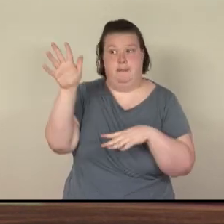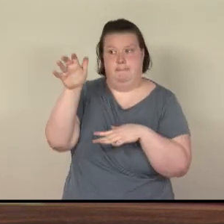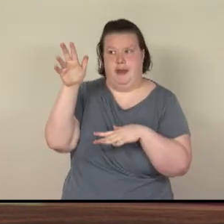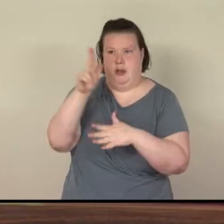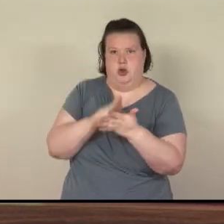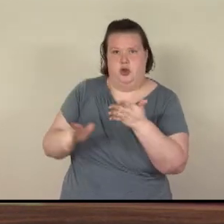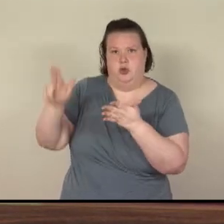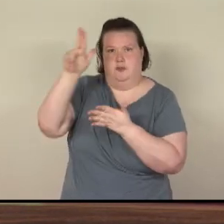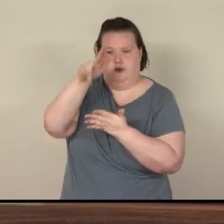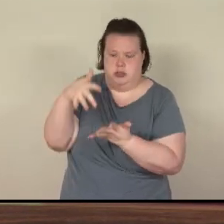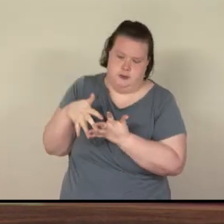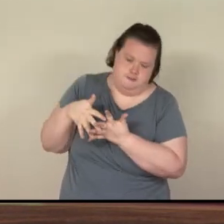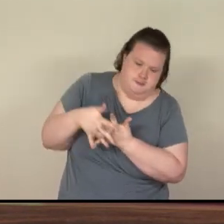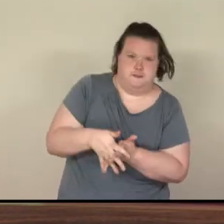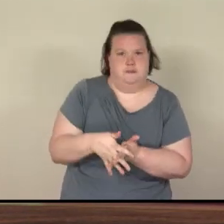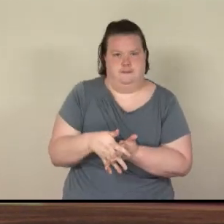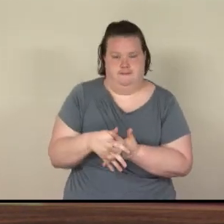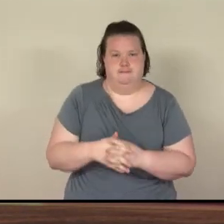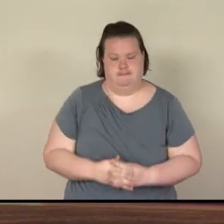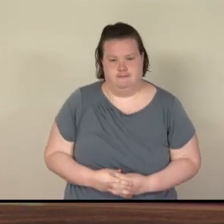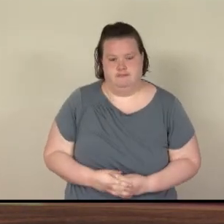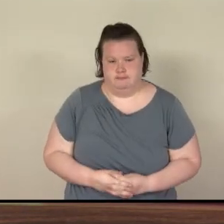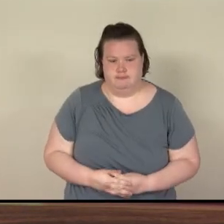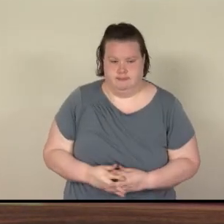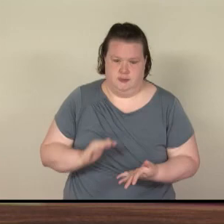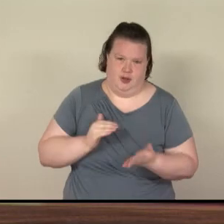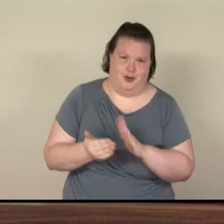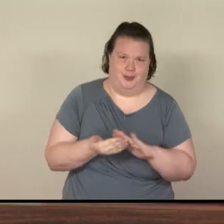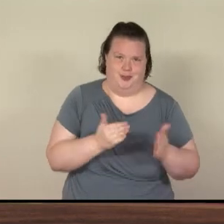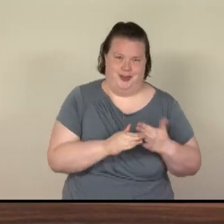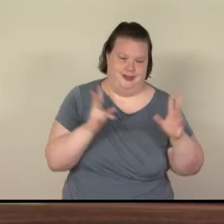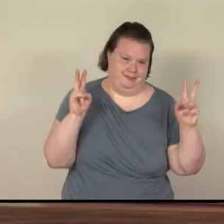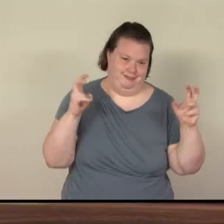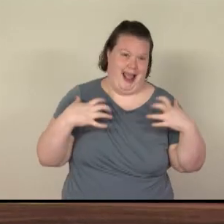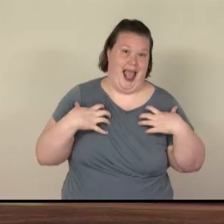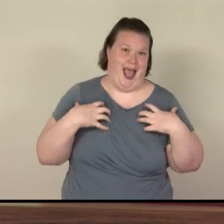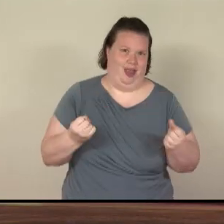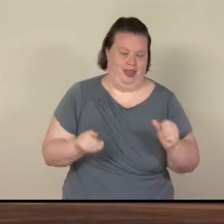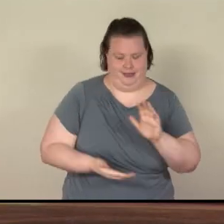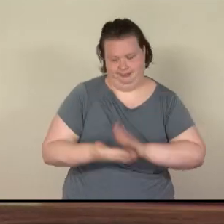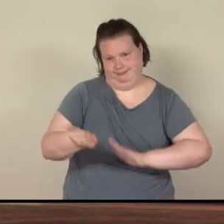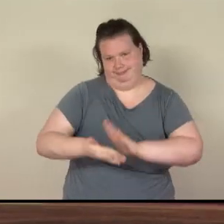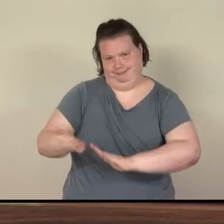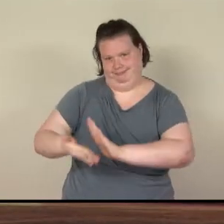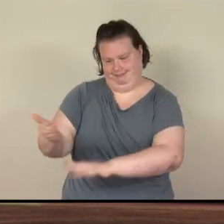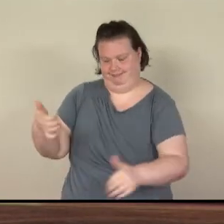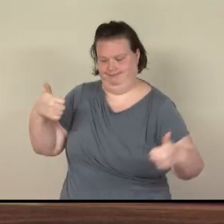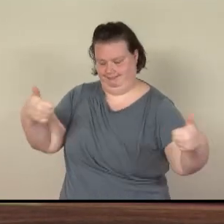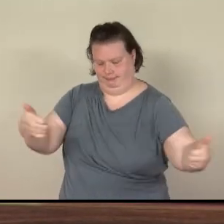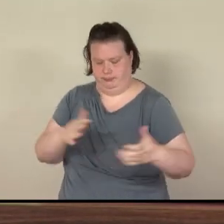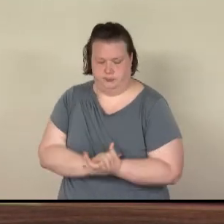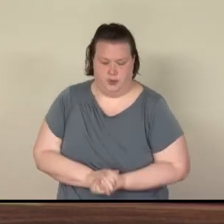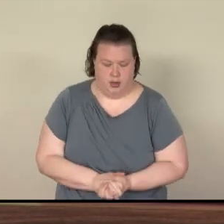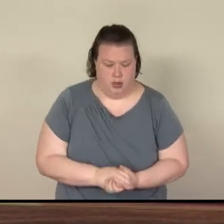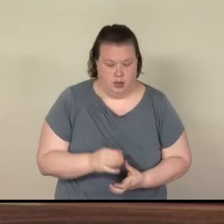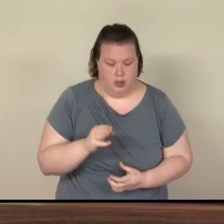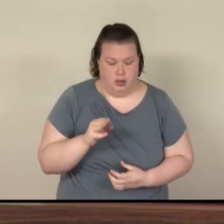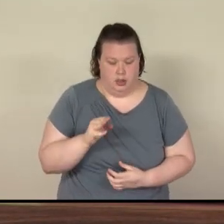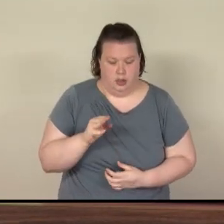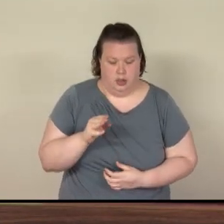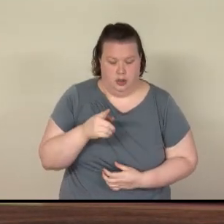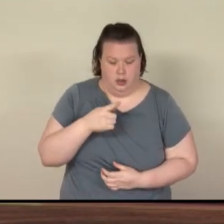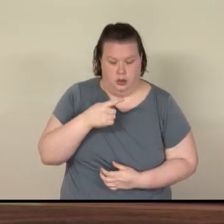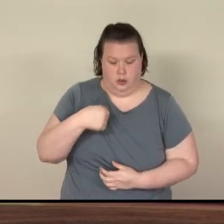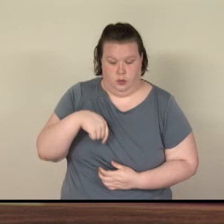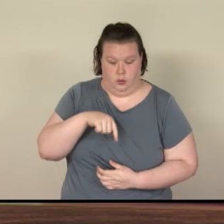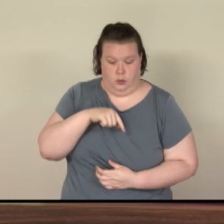Baylor University. So it's a very healthy community. When our community voted to approve the May 2021 bond